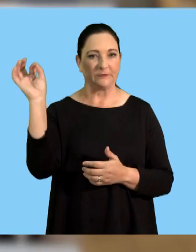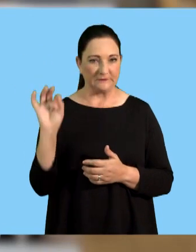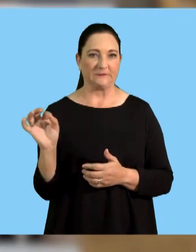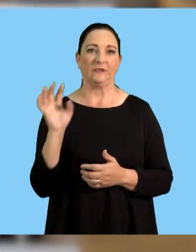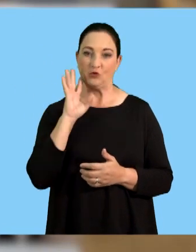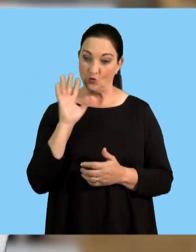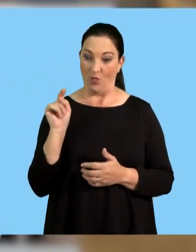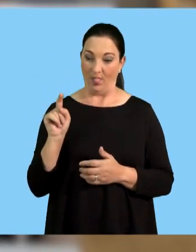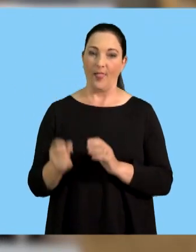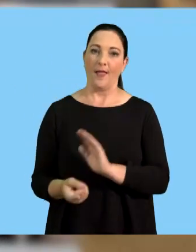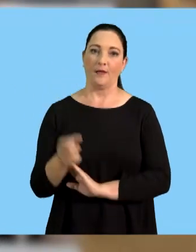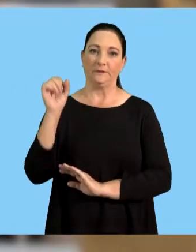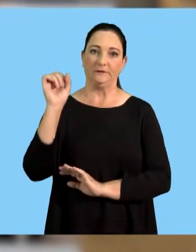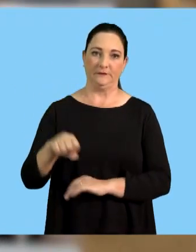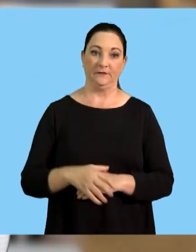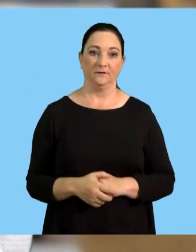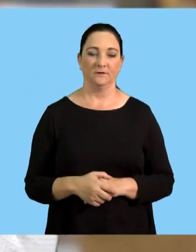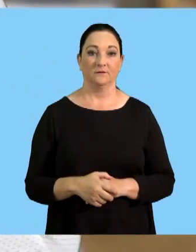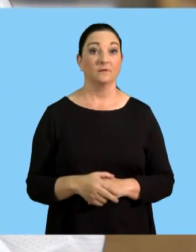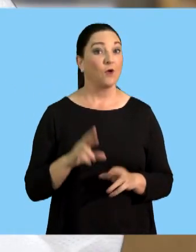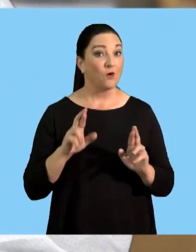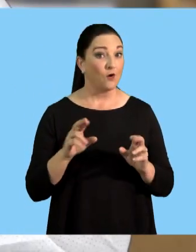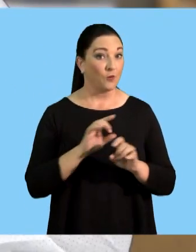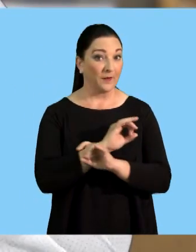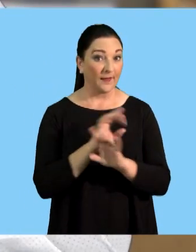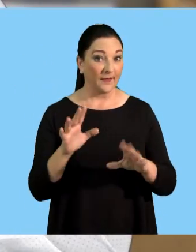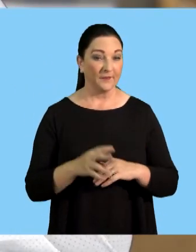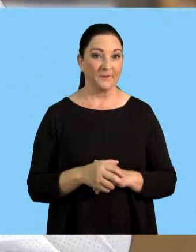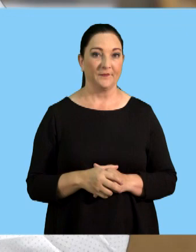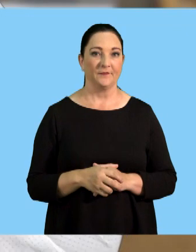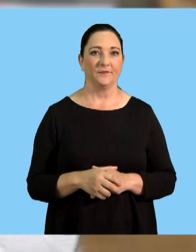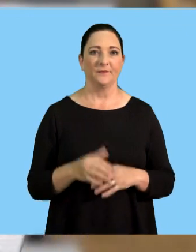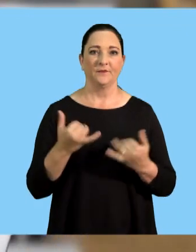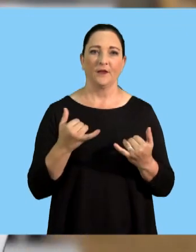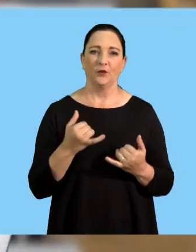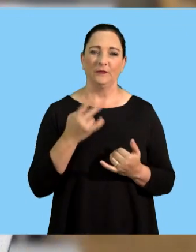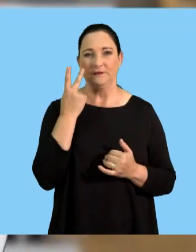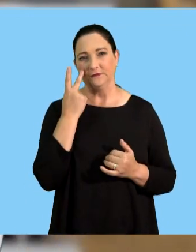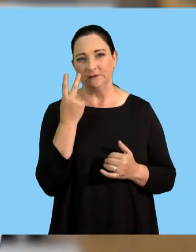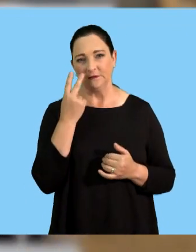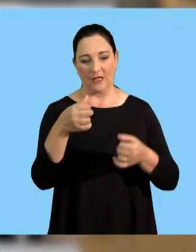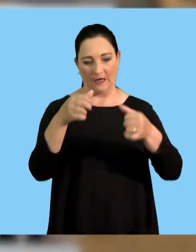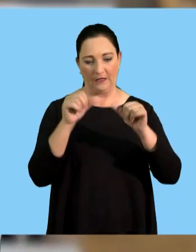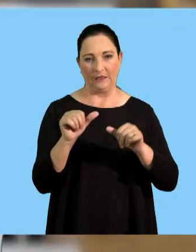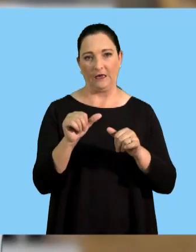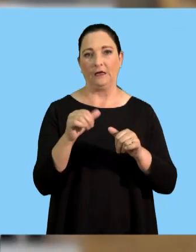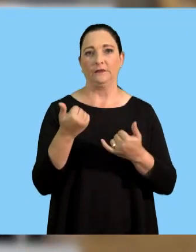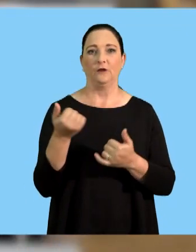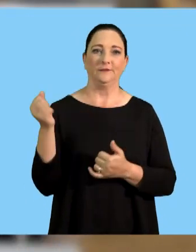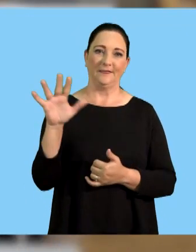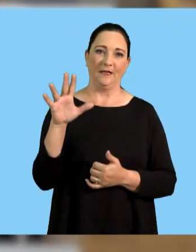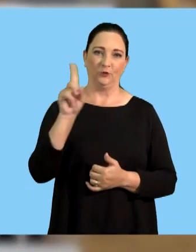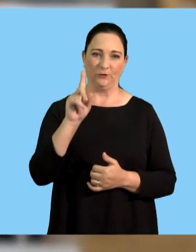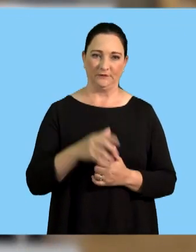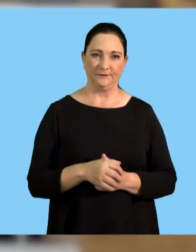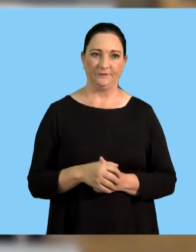possible for that event to occur. Right, so I hope that is all clear to you. Okay, now let's quickly look at the next